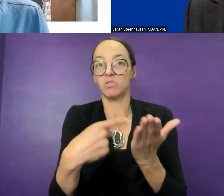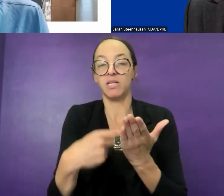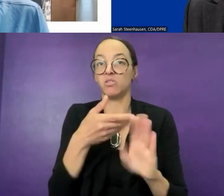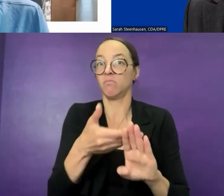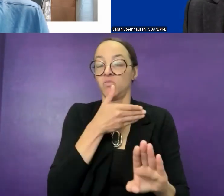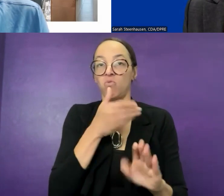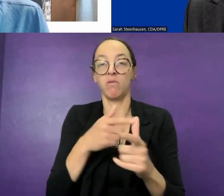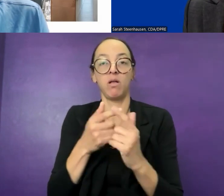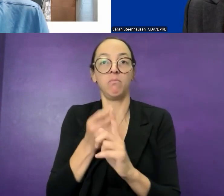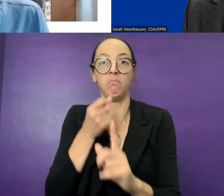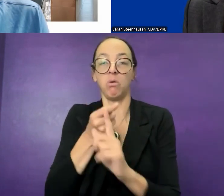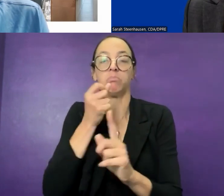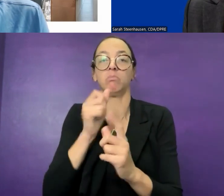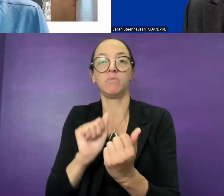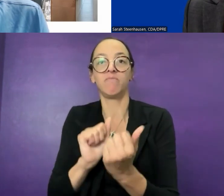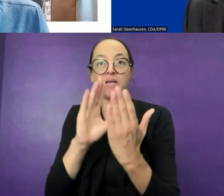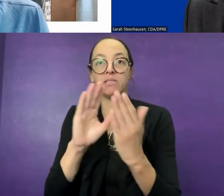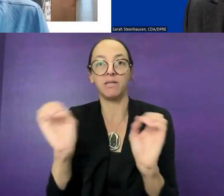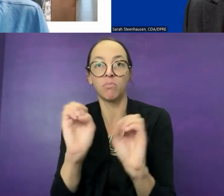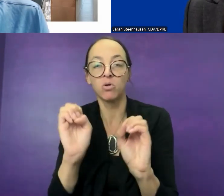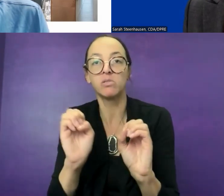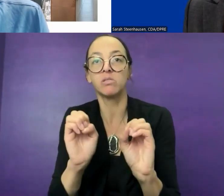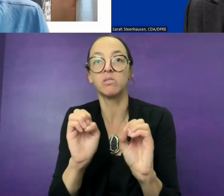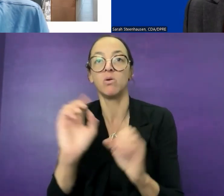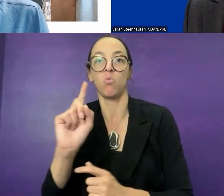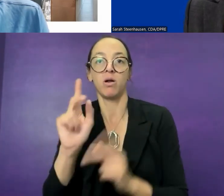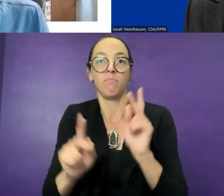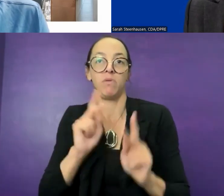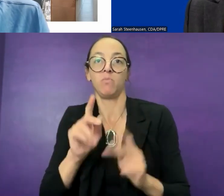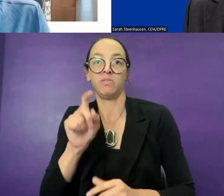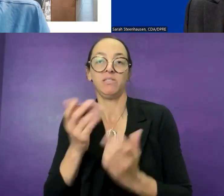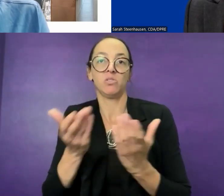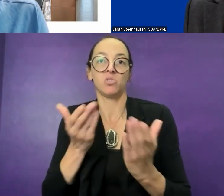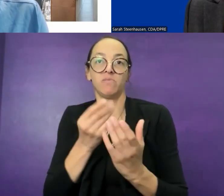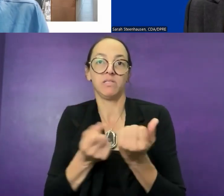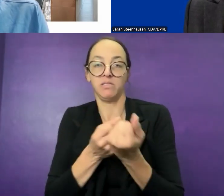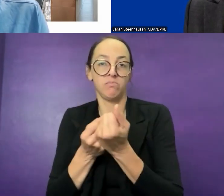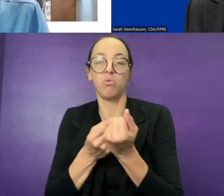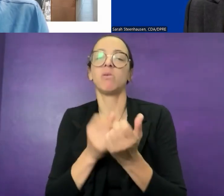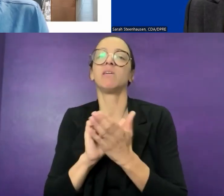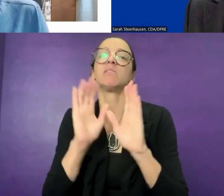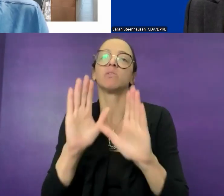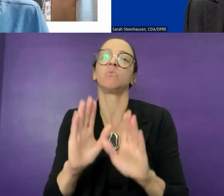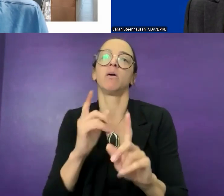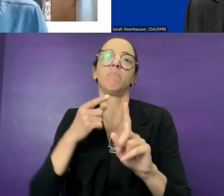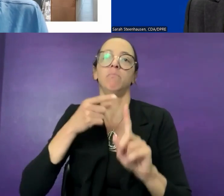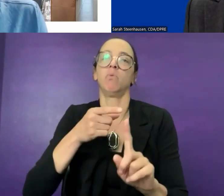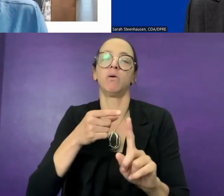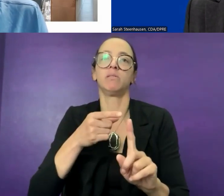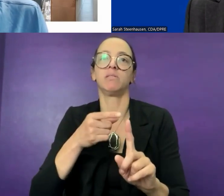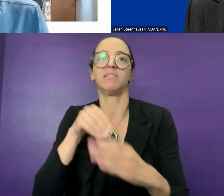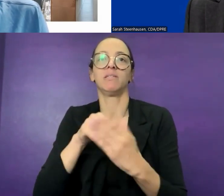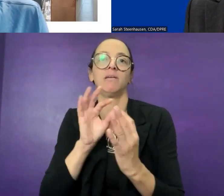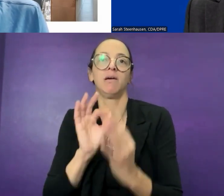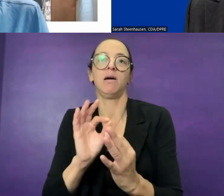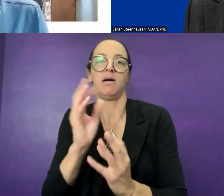need services and support. So it's a great point that ideally we would get a